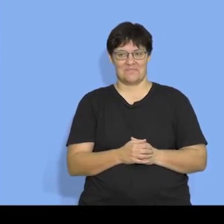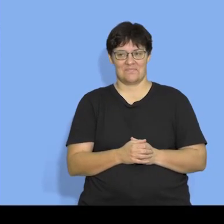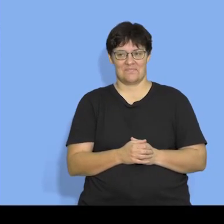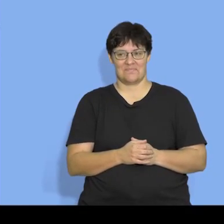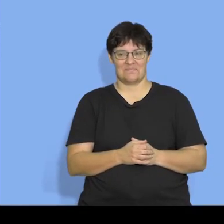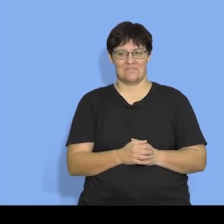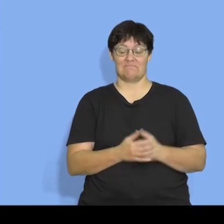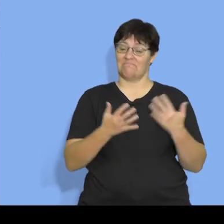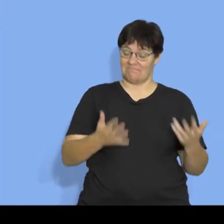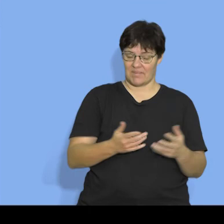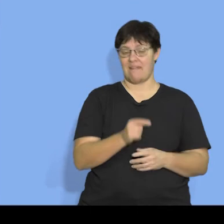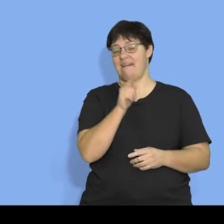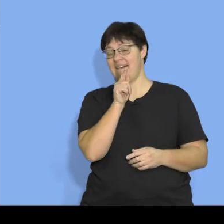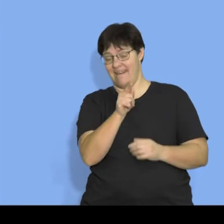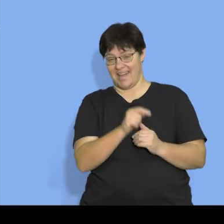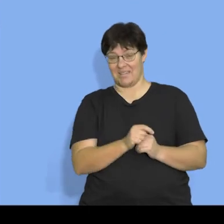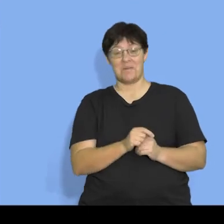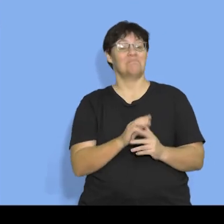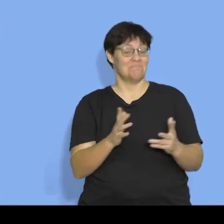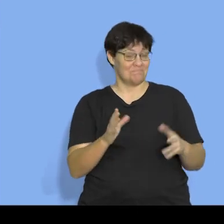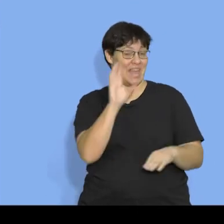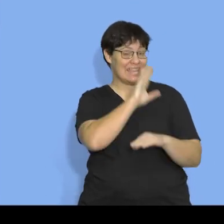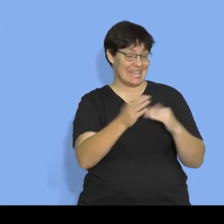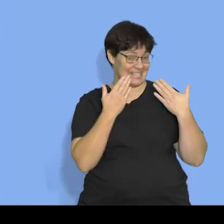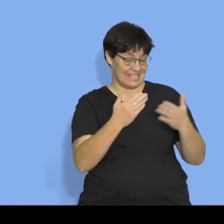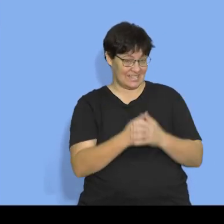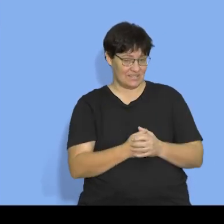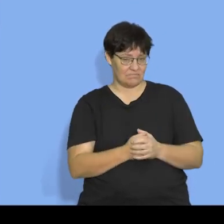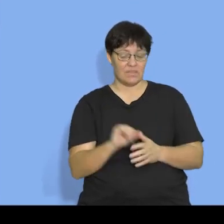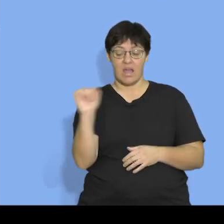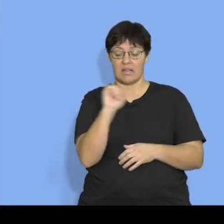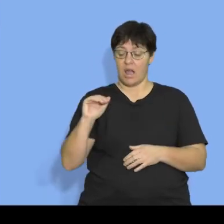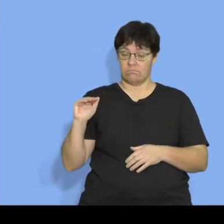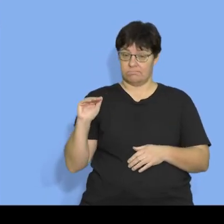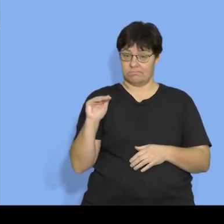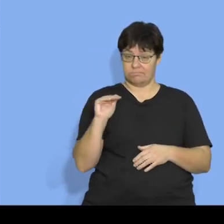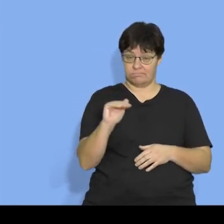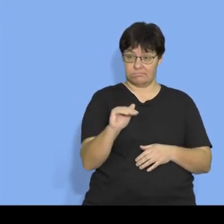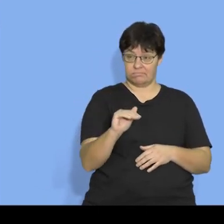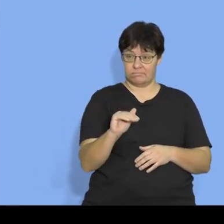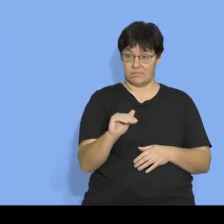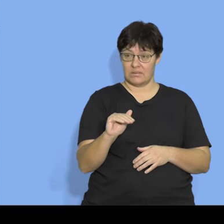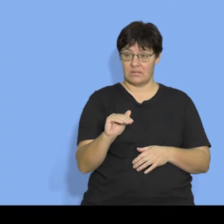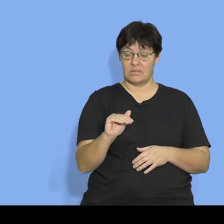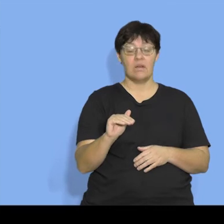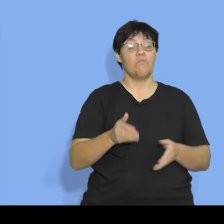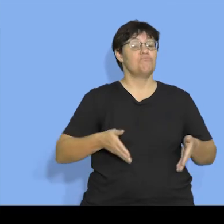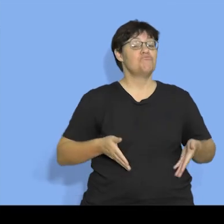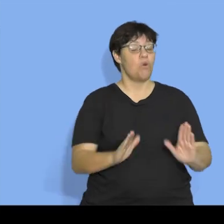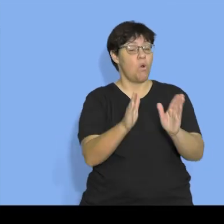So, now we're going to do a bit of a case study with it. A car travels on a long, straight